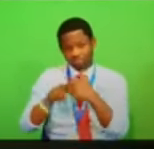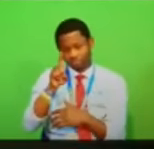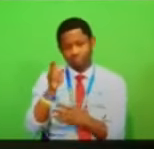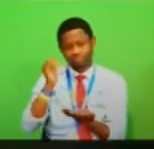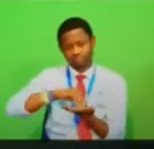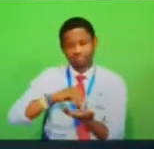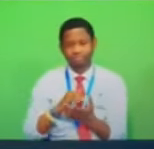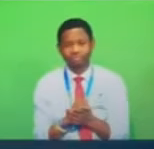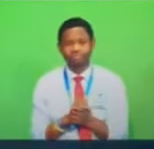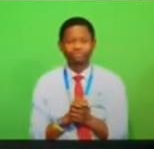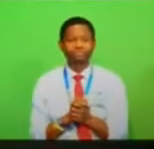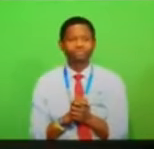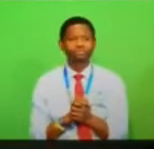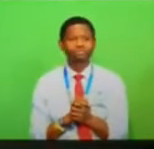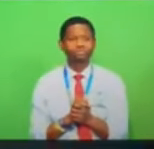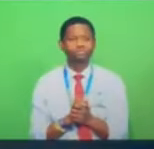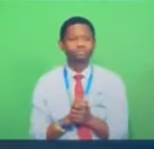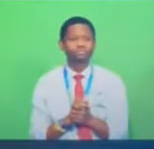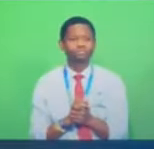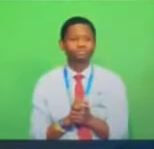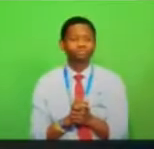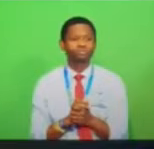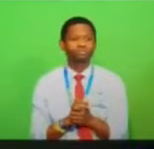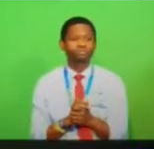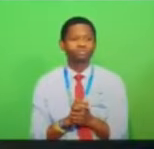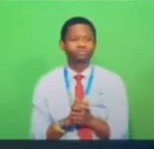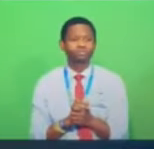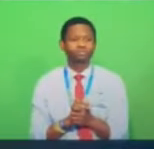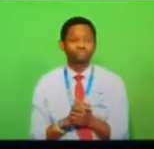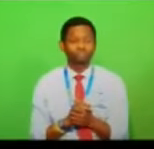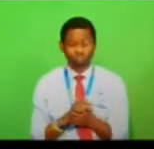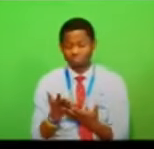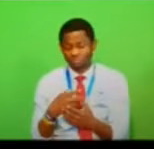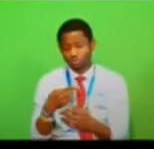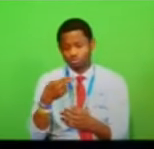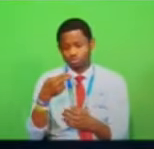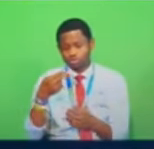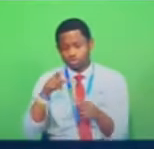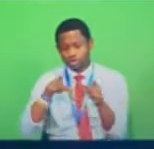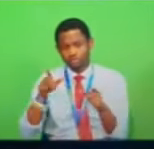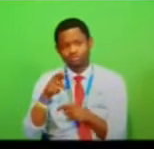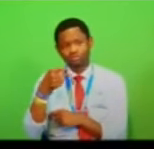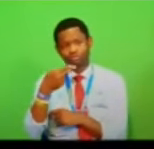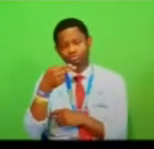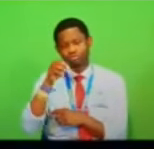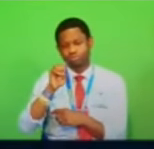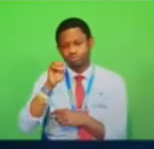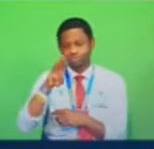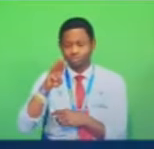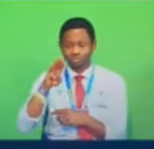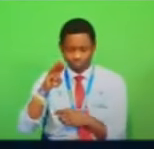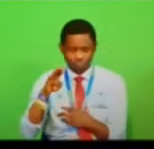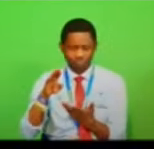The language they were to be taught was the Akkadian language. They were used to the Hebrew, and they were supposed to relearn